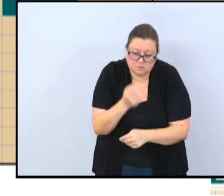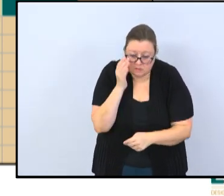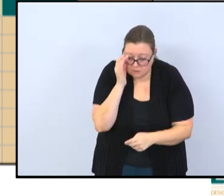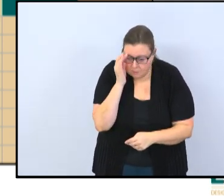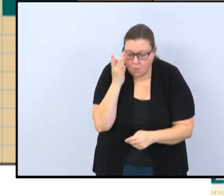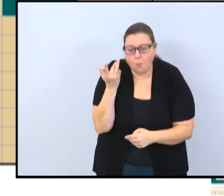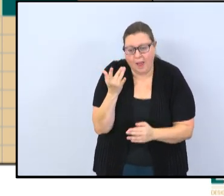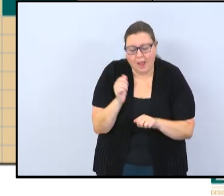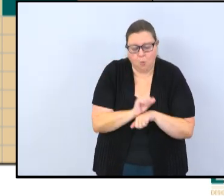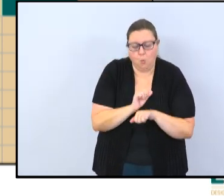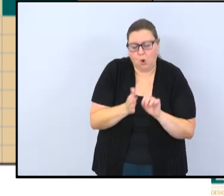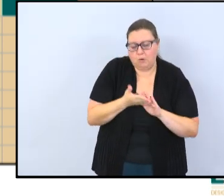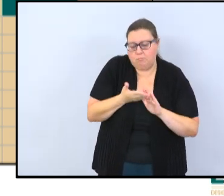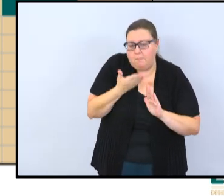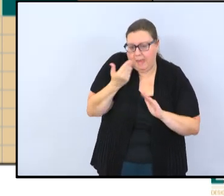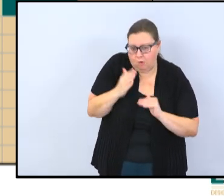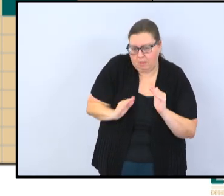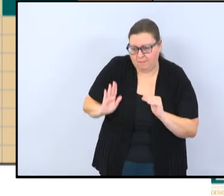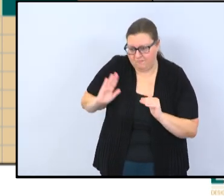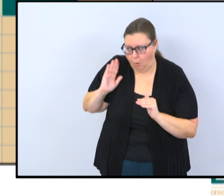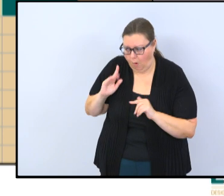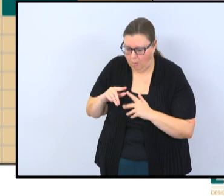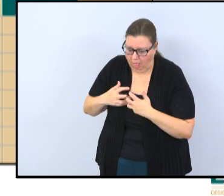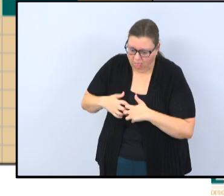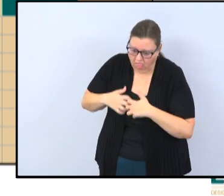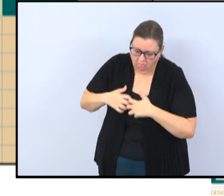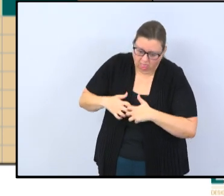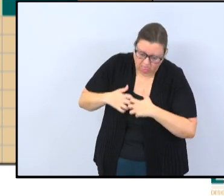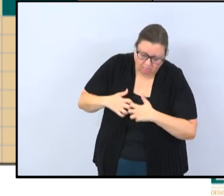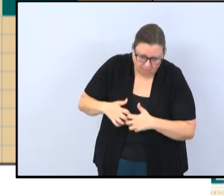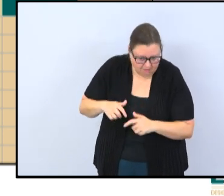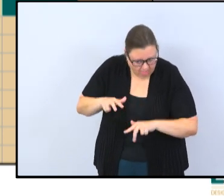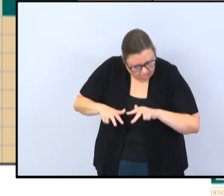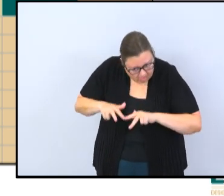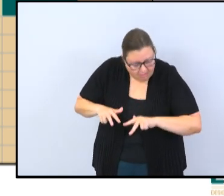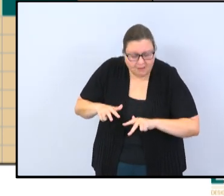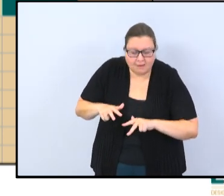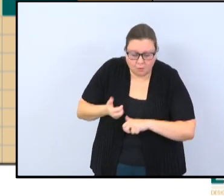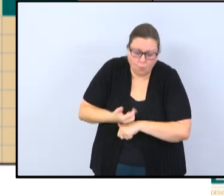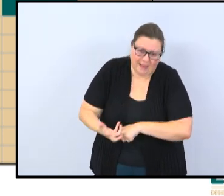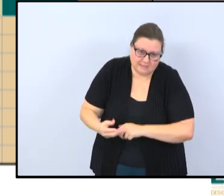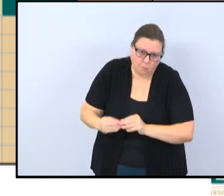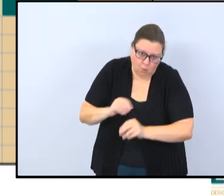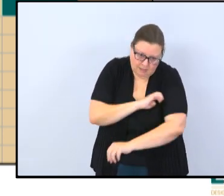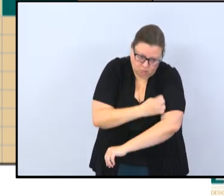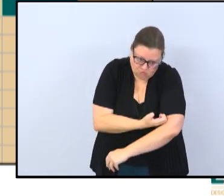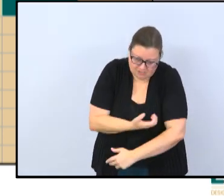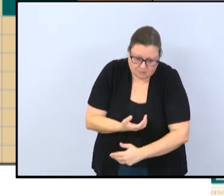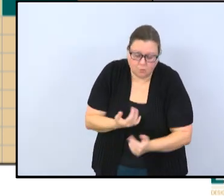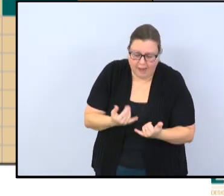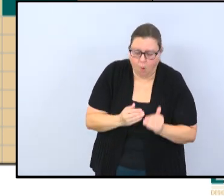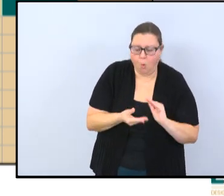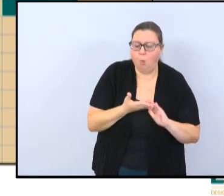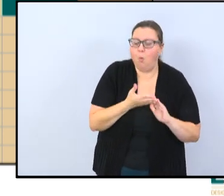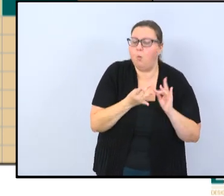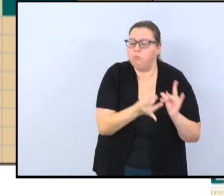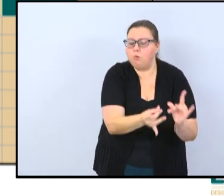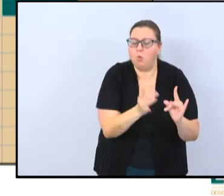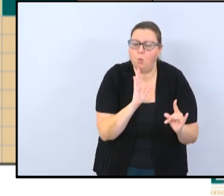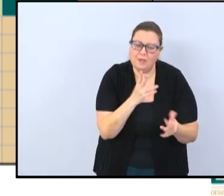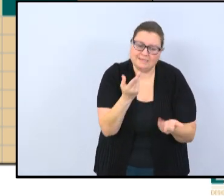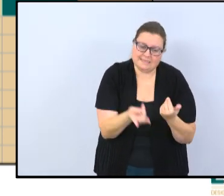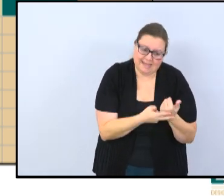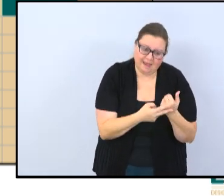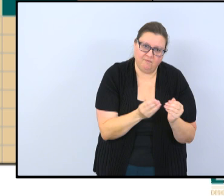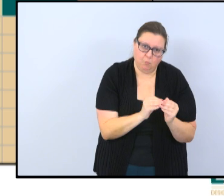because it's working more efficiently. Also, we're targeting interior lighting retrofit. If you can see, those campuses are the